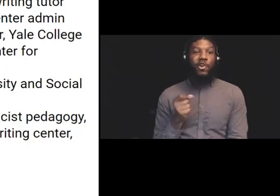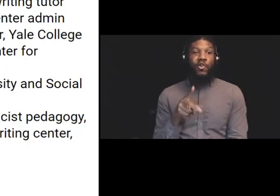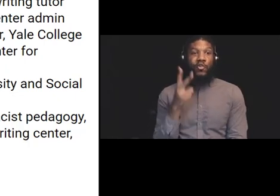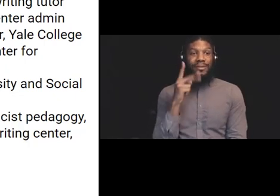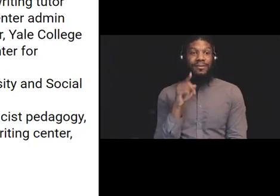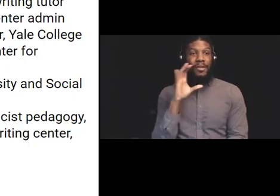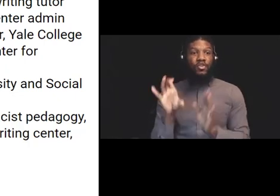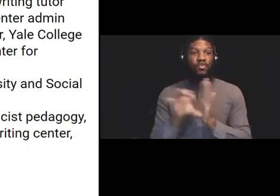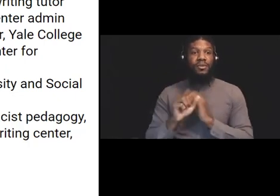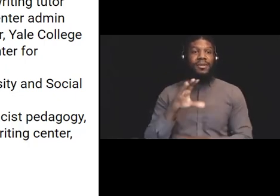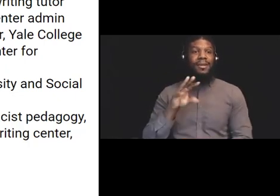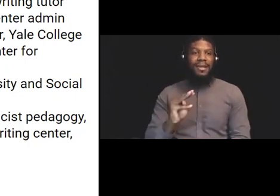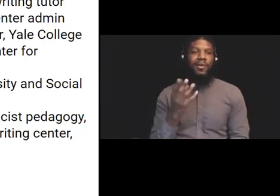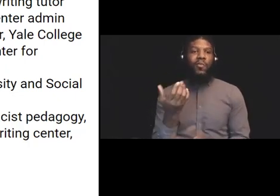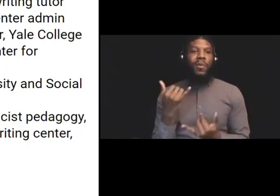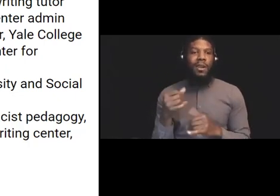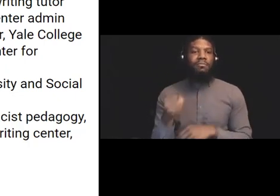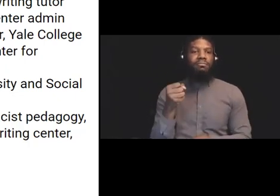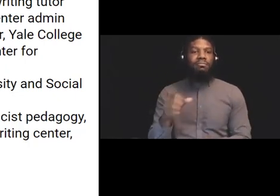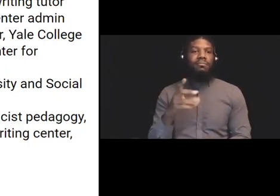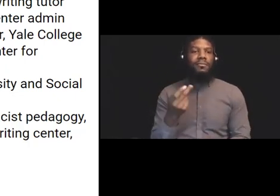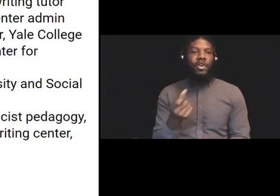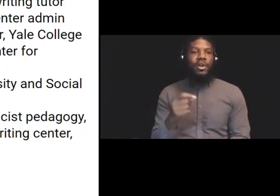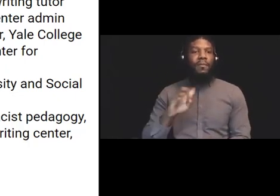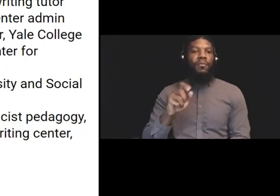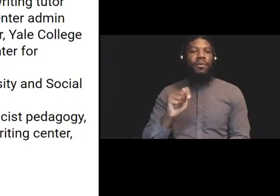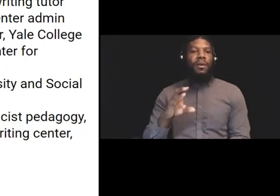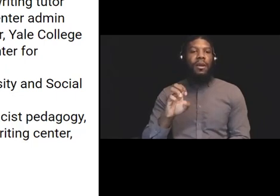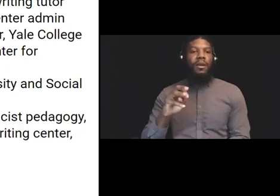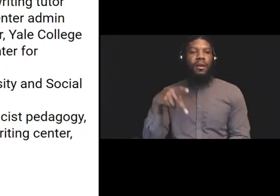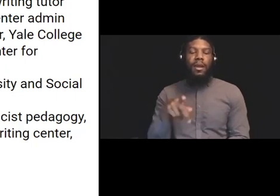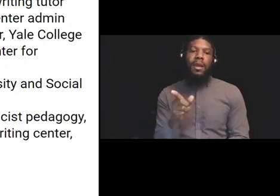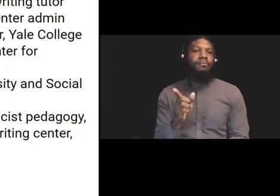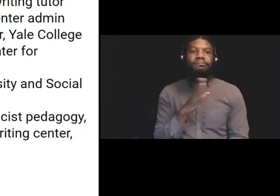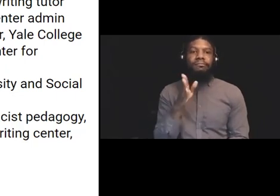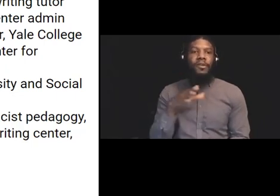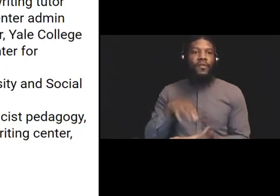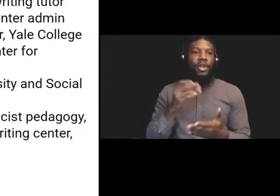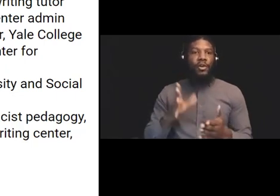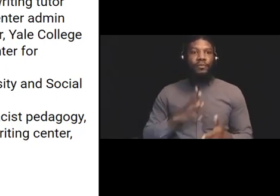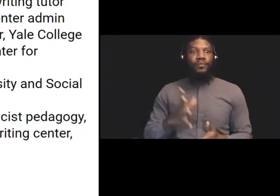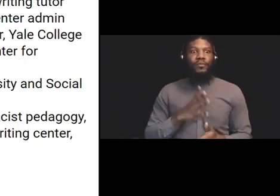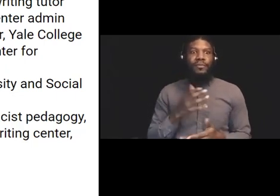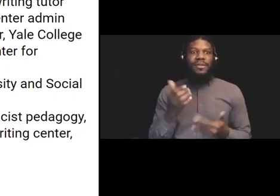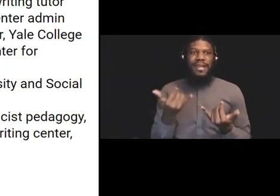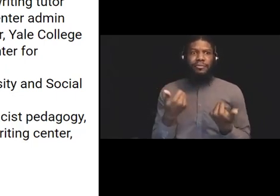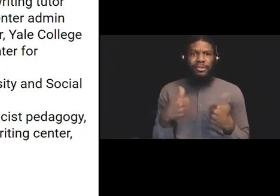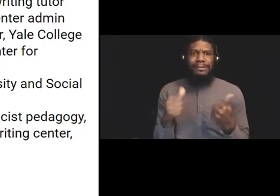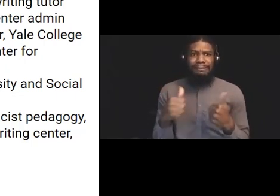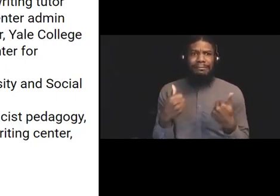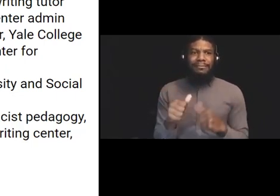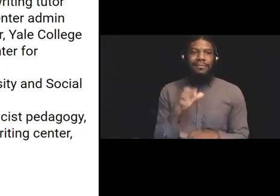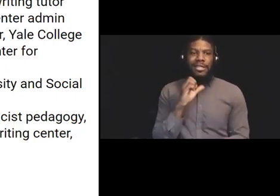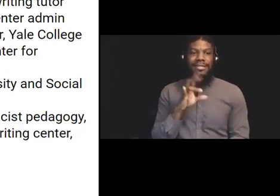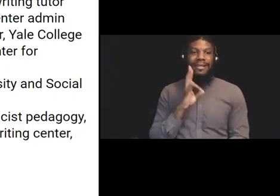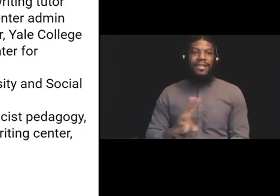in doggy boot camp, because he never learned manners, and now we're trying, and he's 7 years old. So wish us